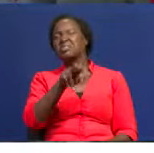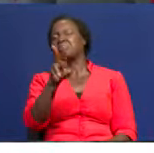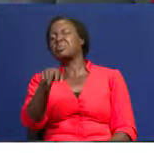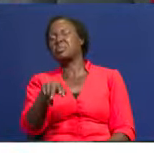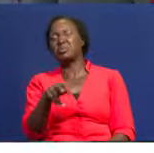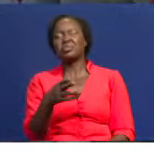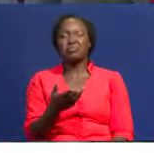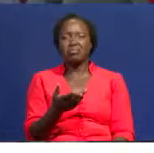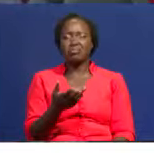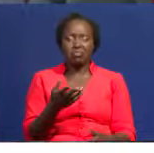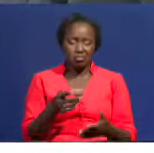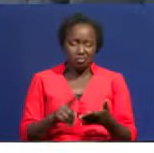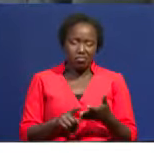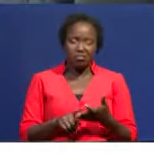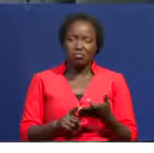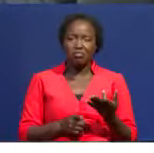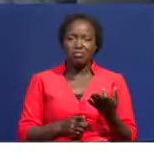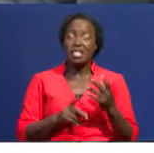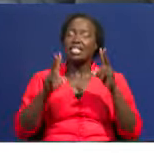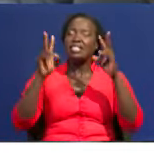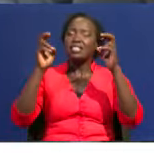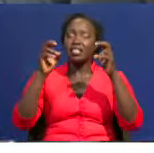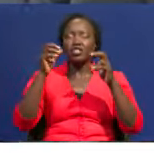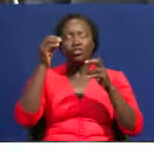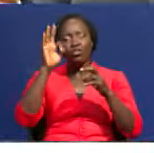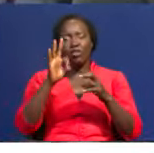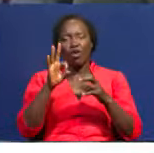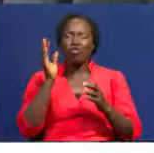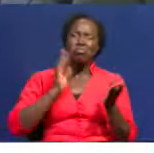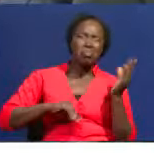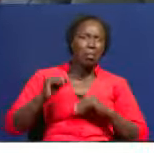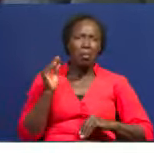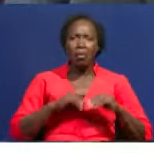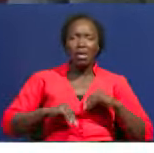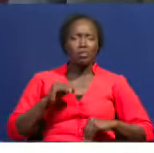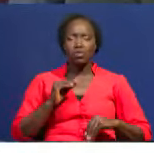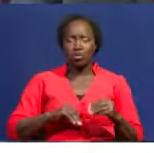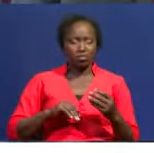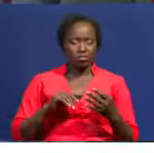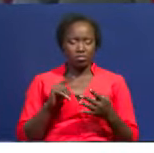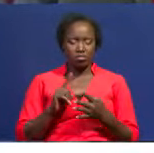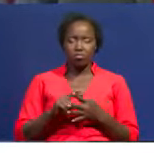discrimination, the issues of corruption,